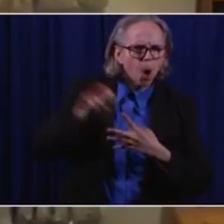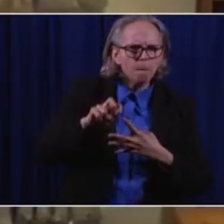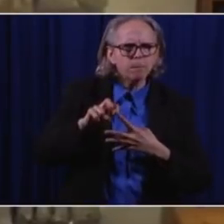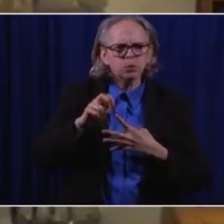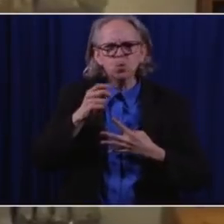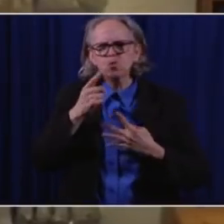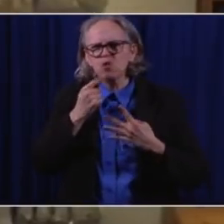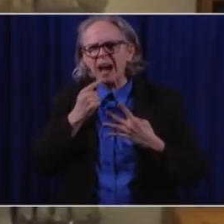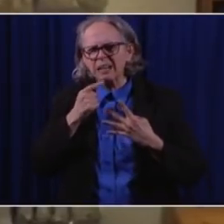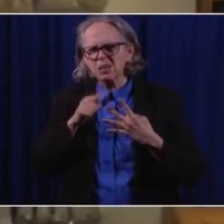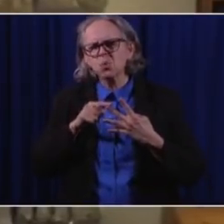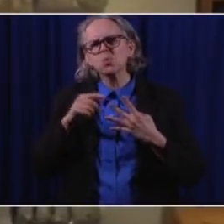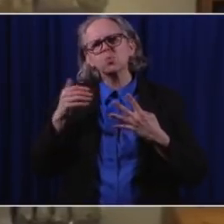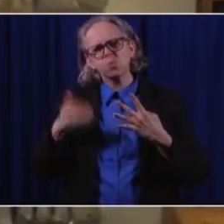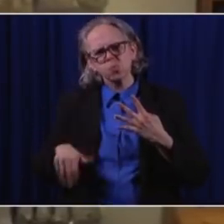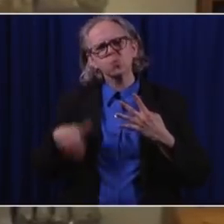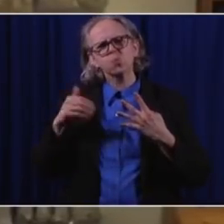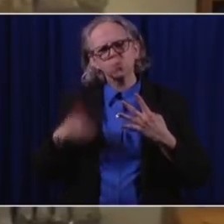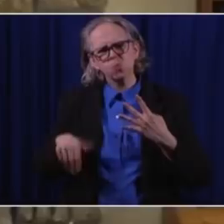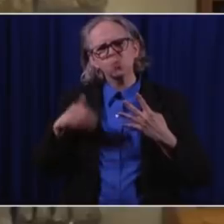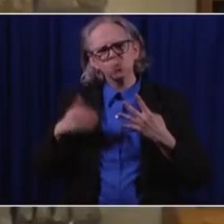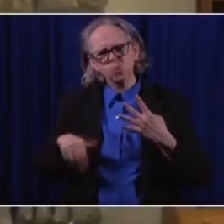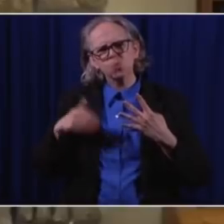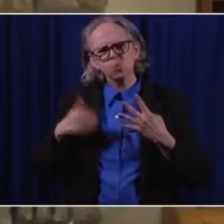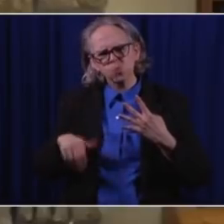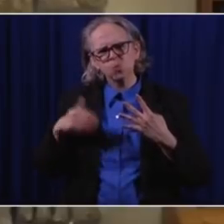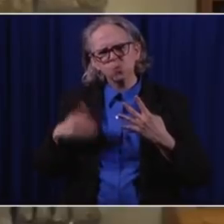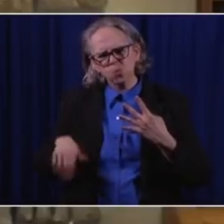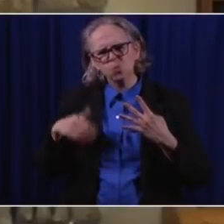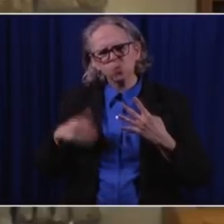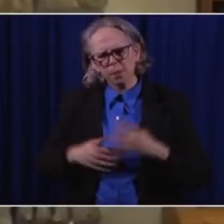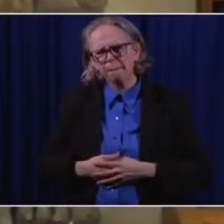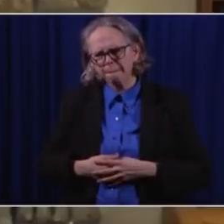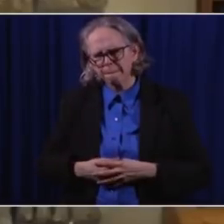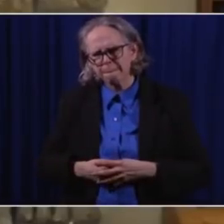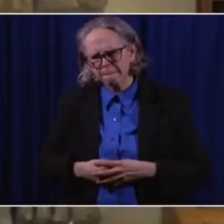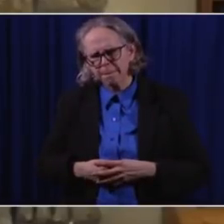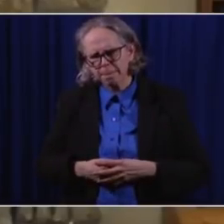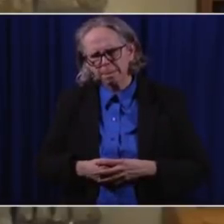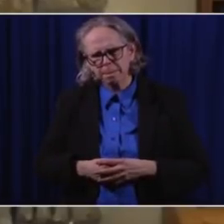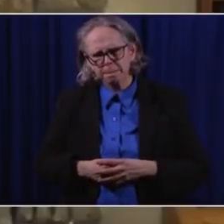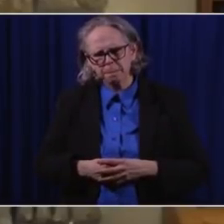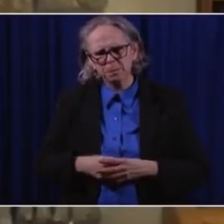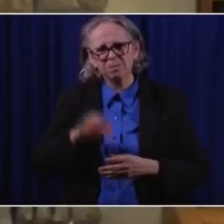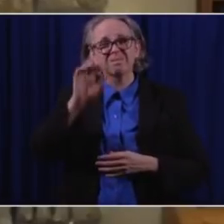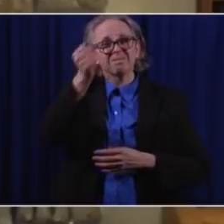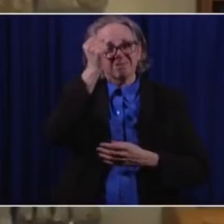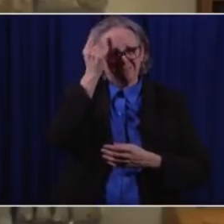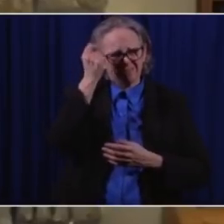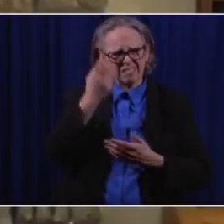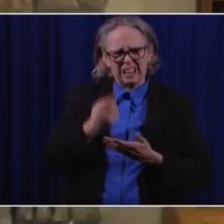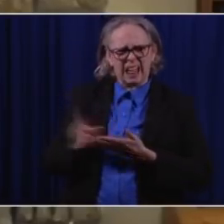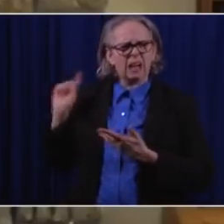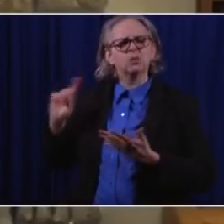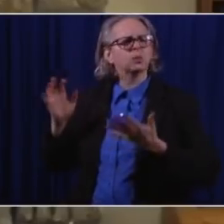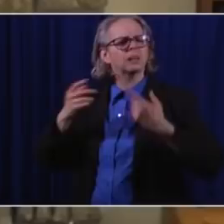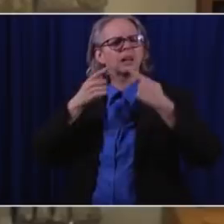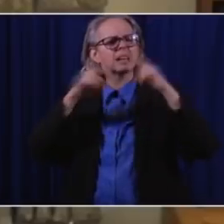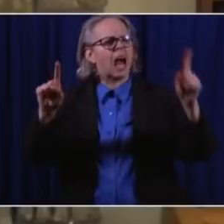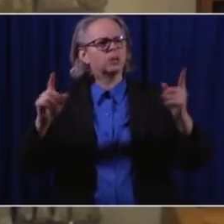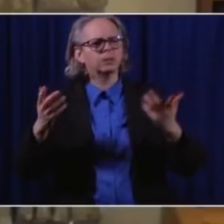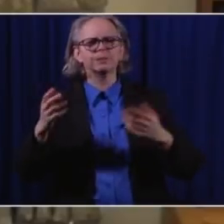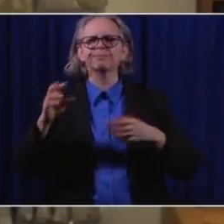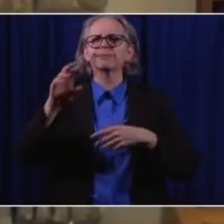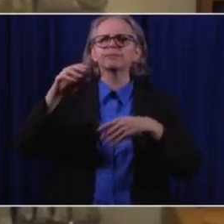announced last week about our retail compliance unit, and we have very, very good